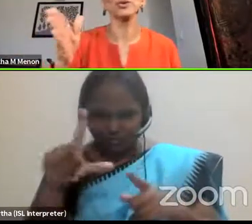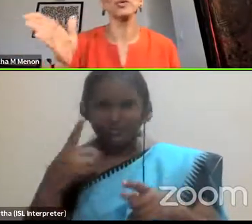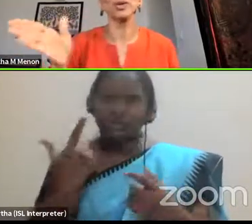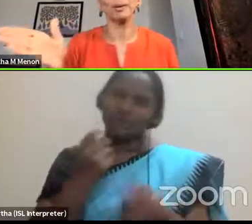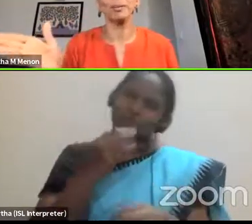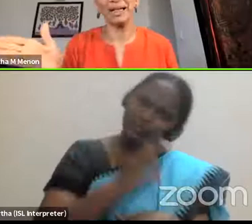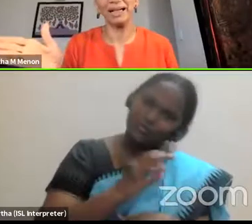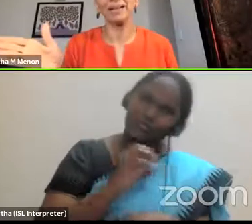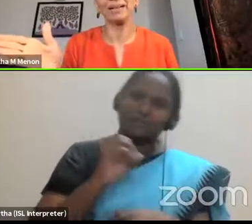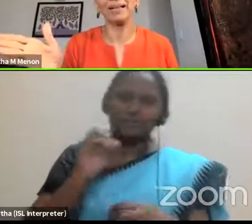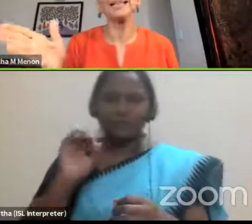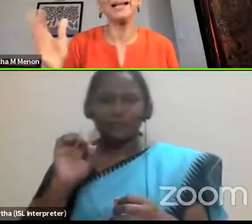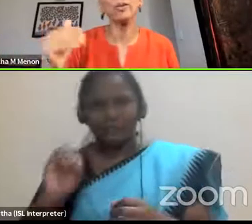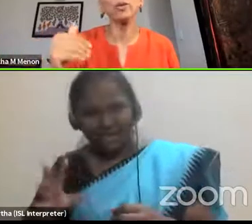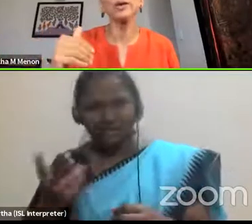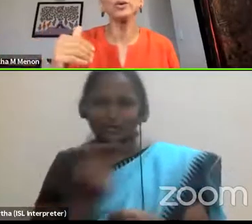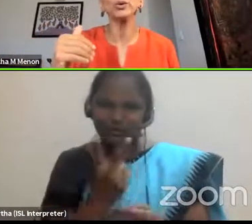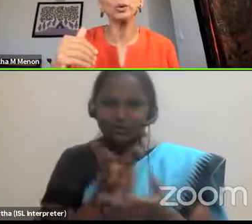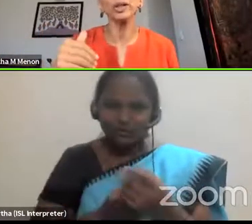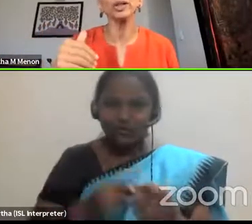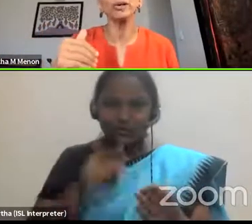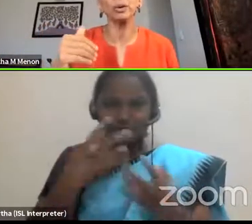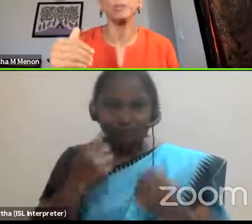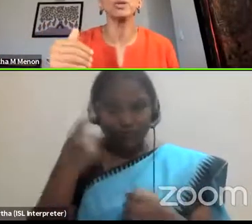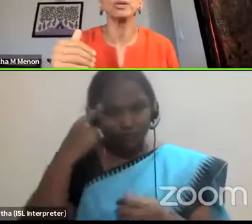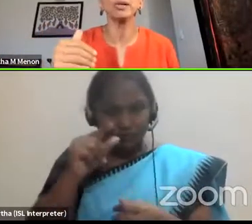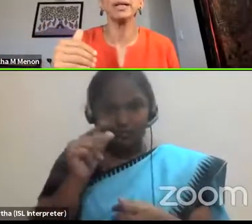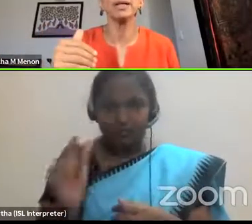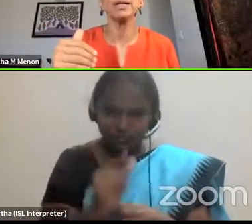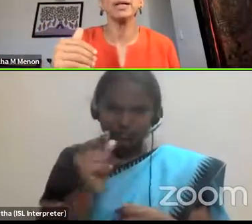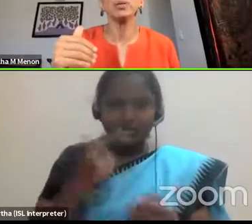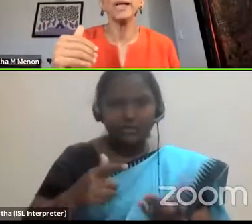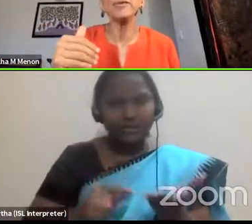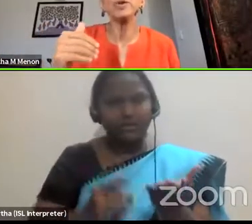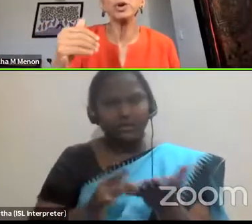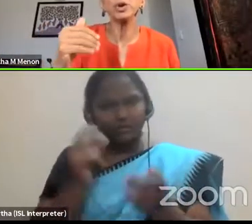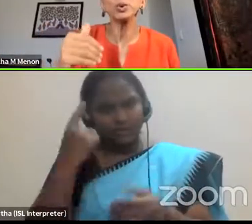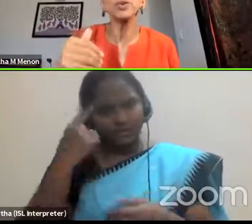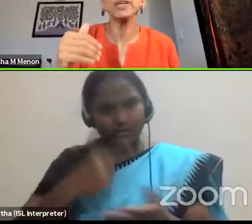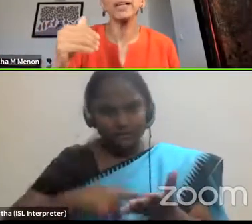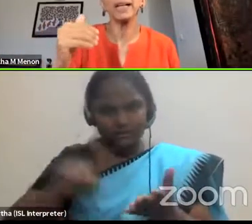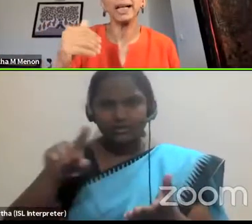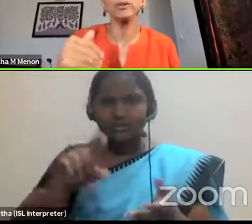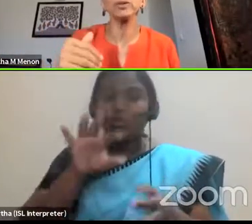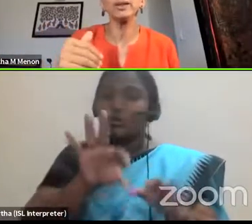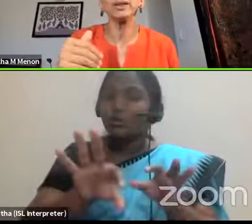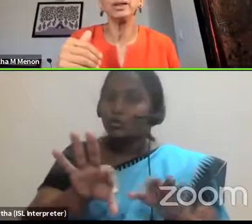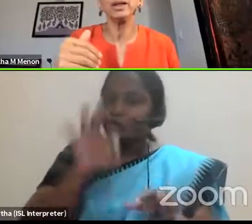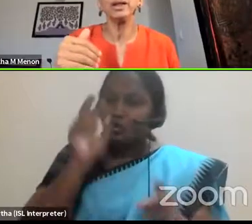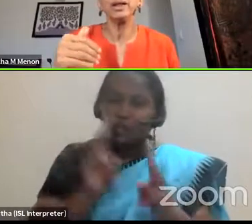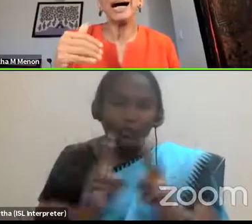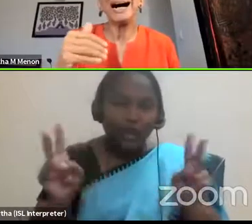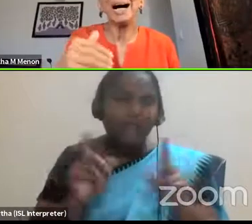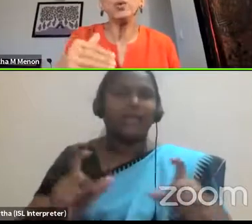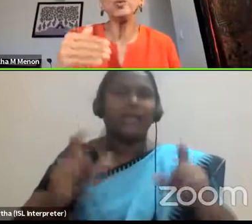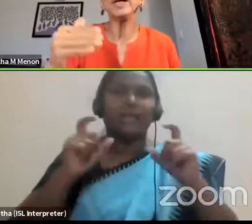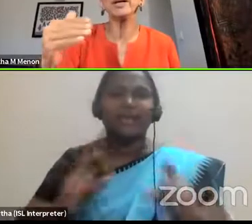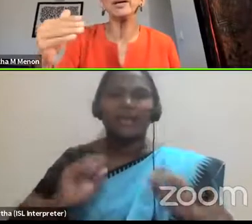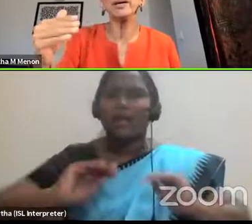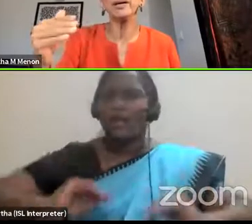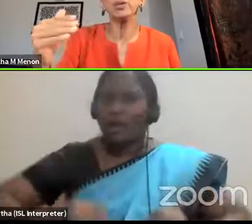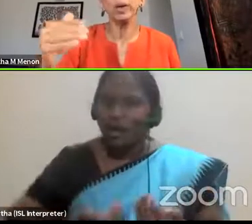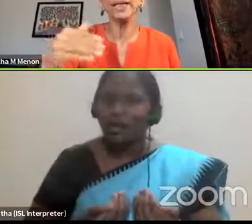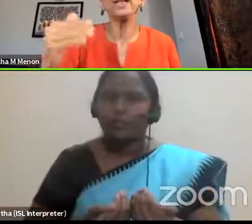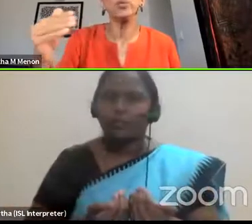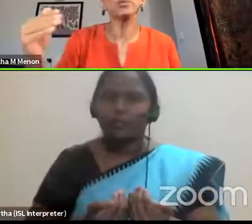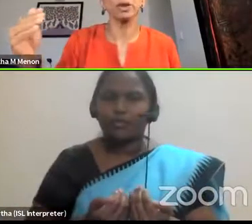you can use it for bad. And therefore, when you're using it, and you're absolutely right, we have to choose very carefully how we